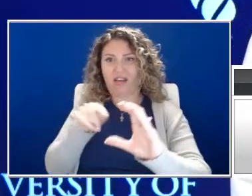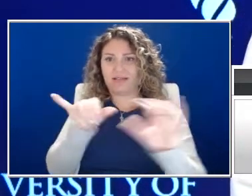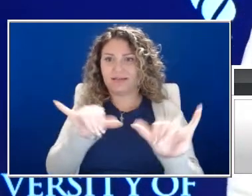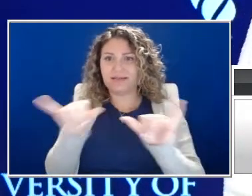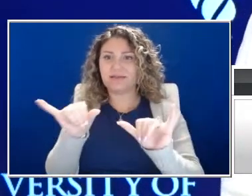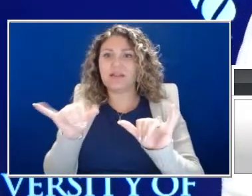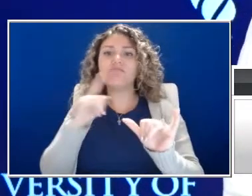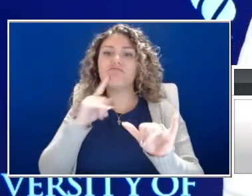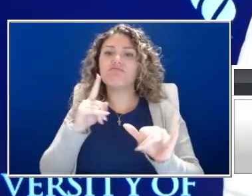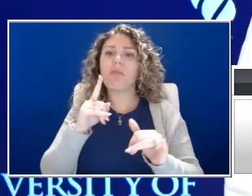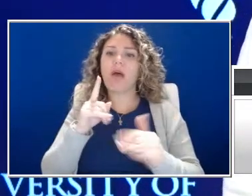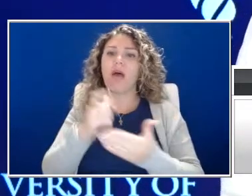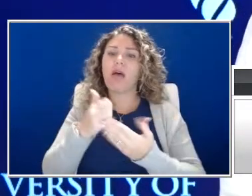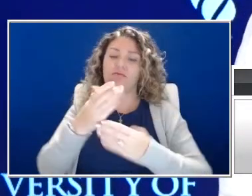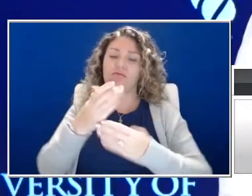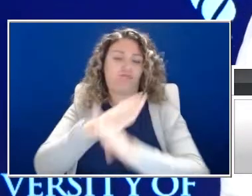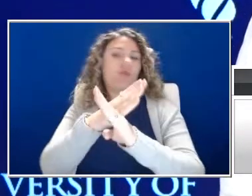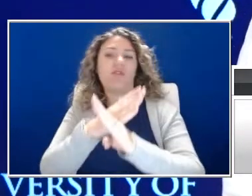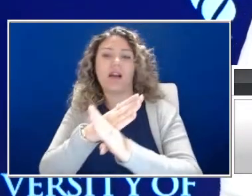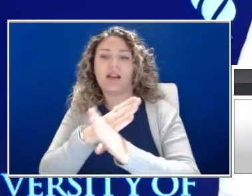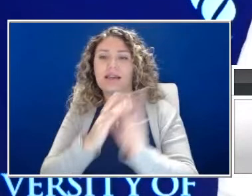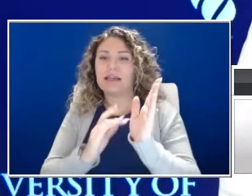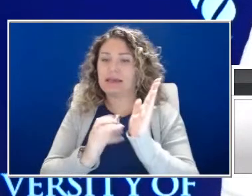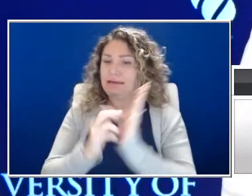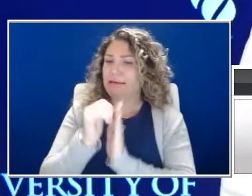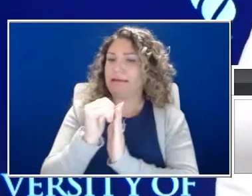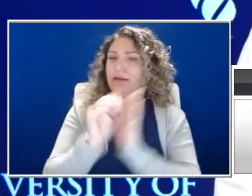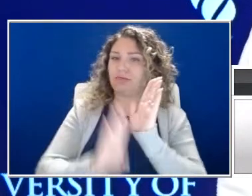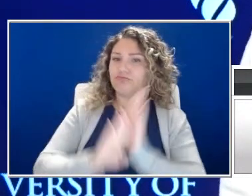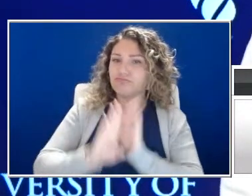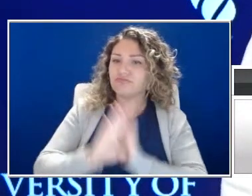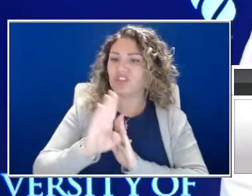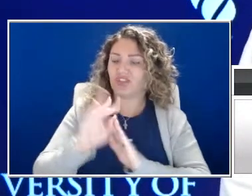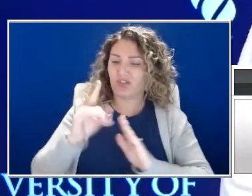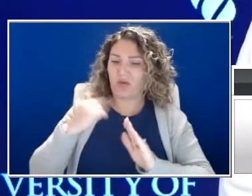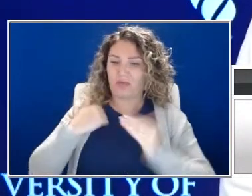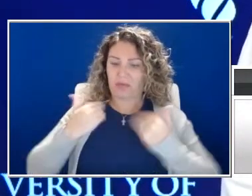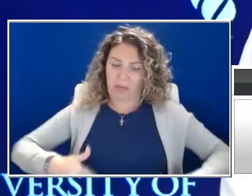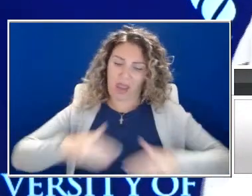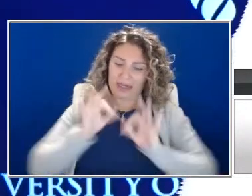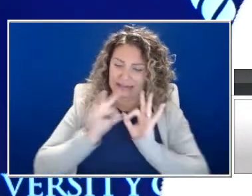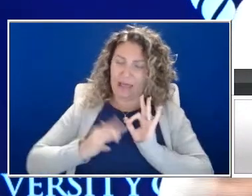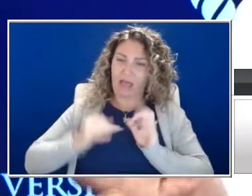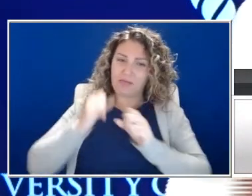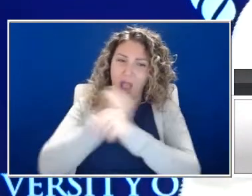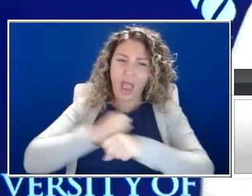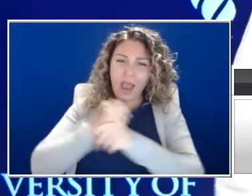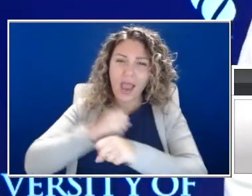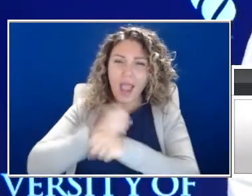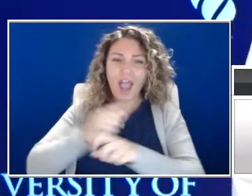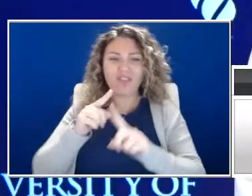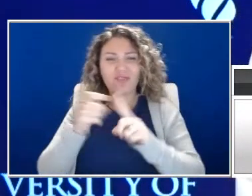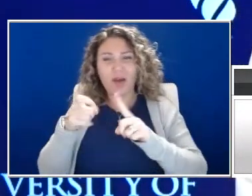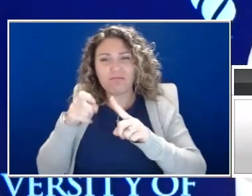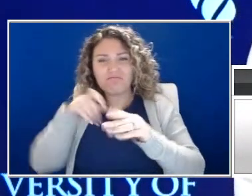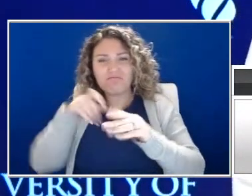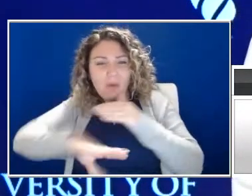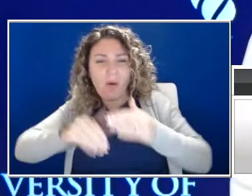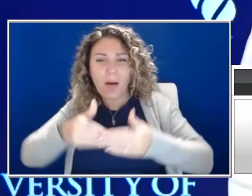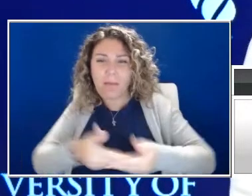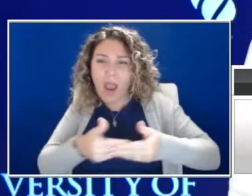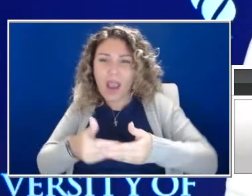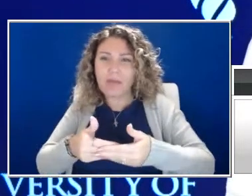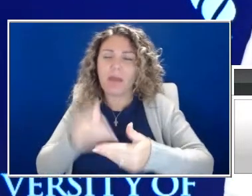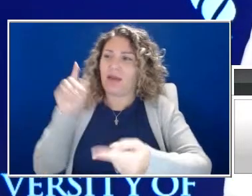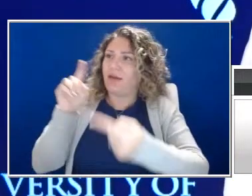prevent cancer development. And so they're fighting off abnormally behaving cells our whole life long, from fetal development all the way to advanced age.